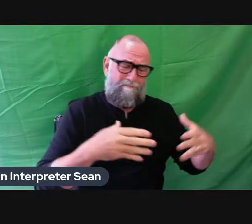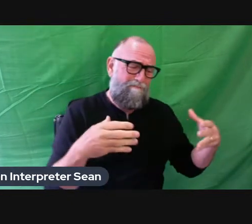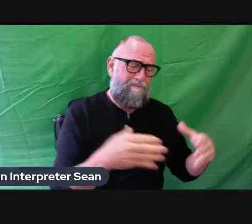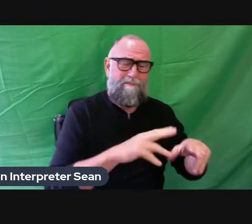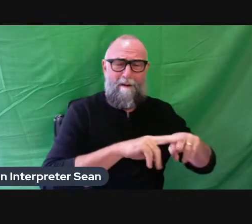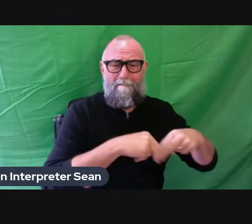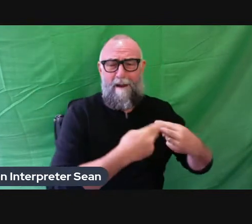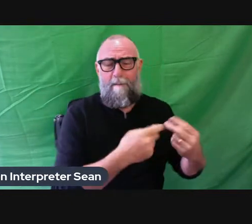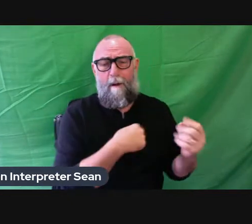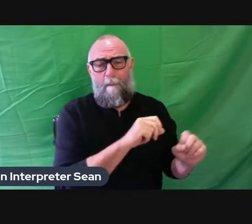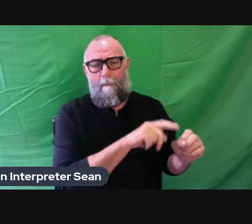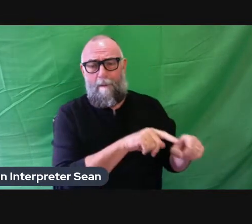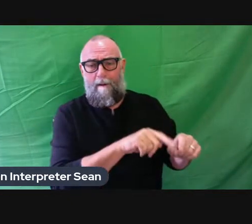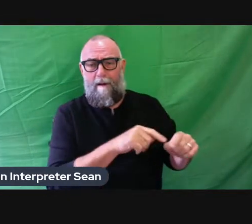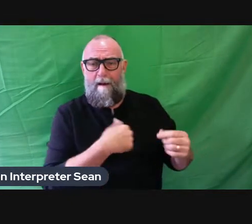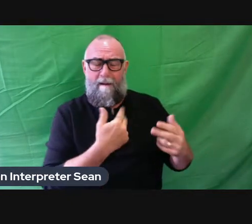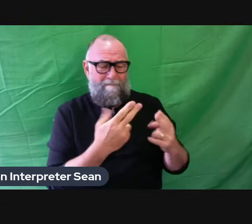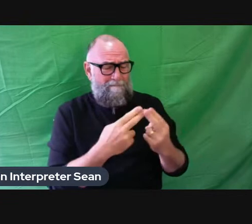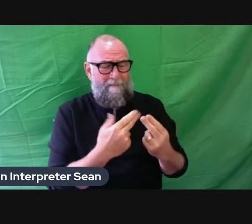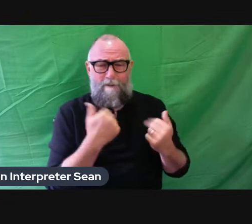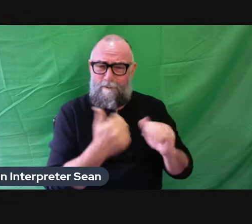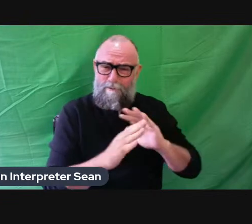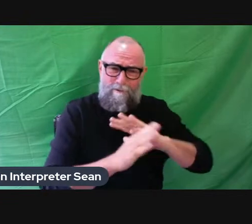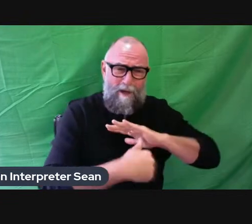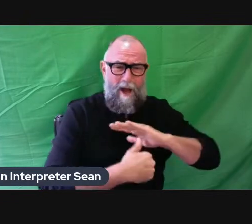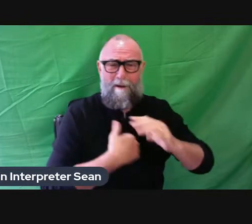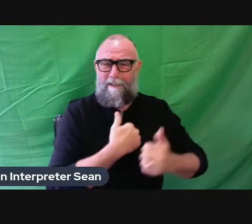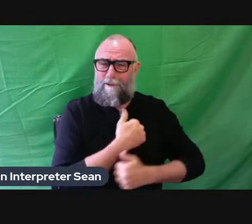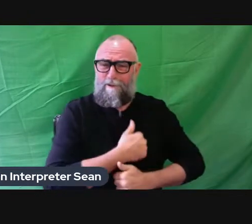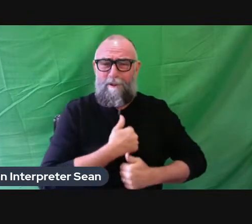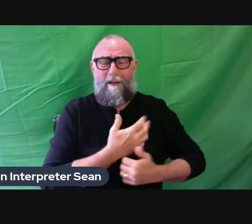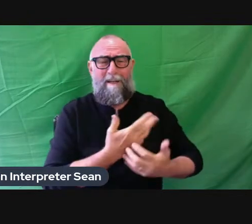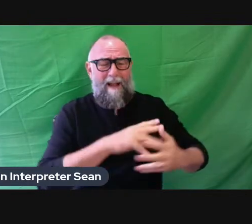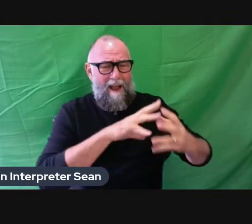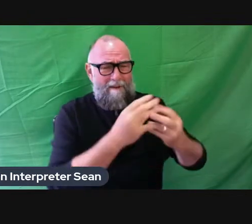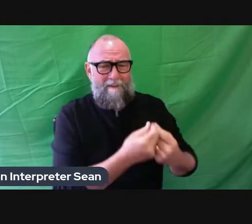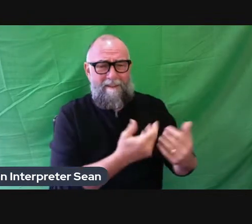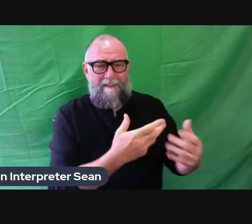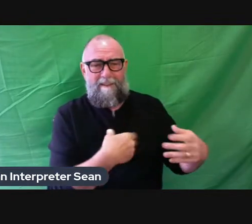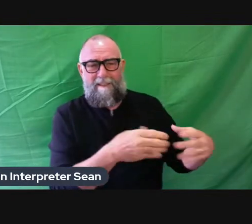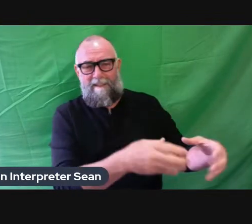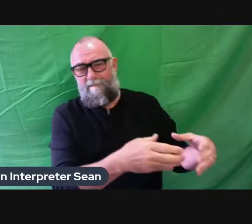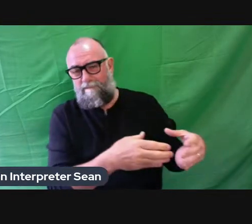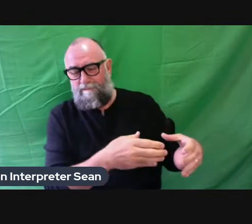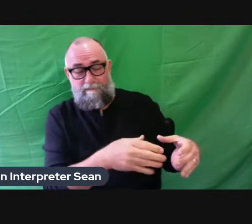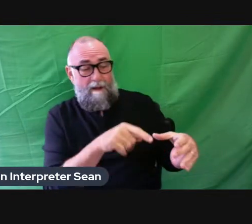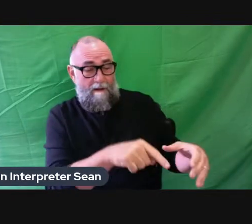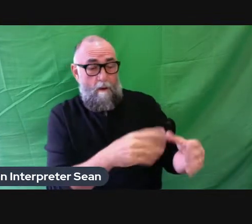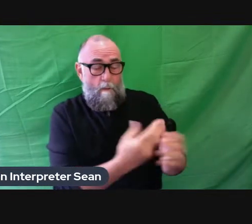It was my in-laws, but it was still fun. We had a great time. I know, got to make an in-law joke, right?